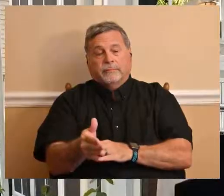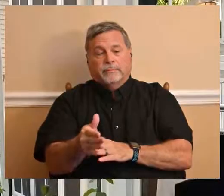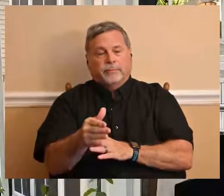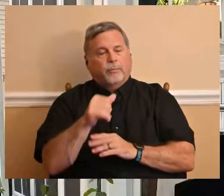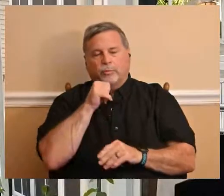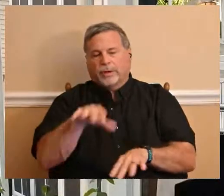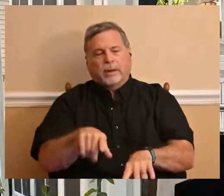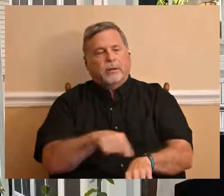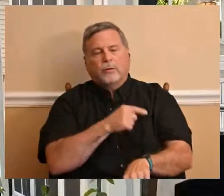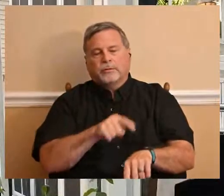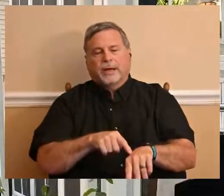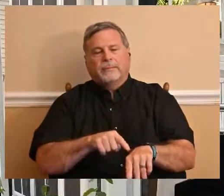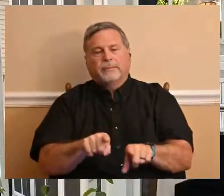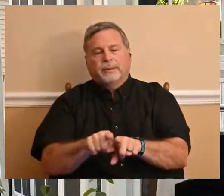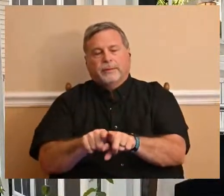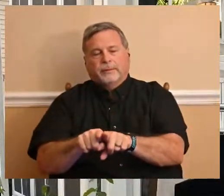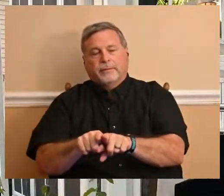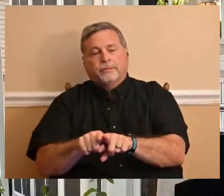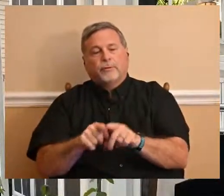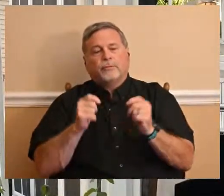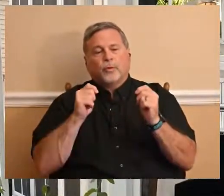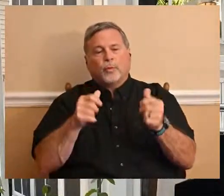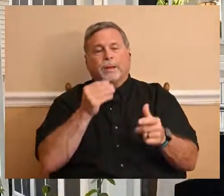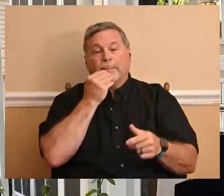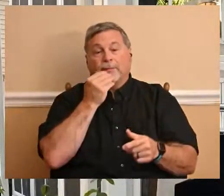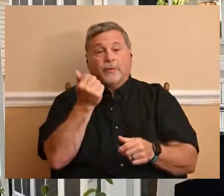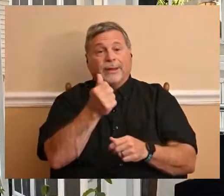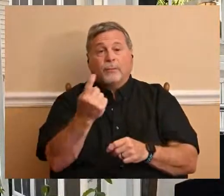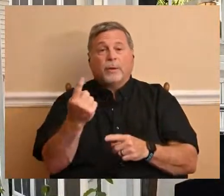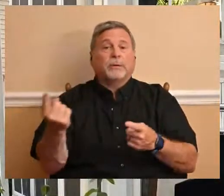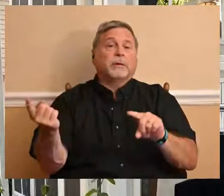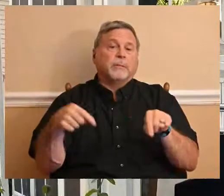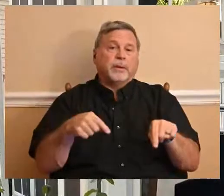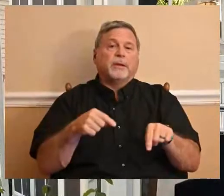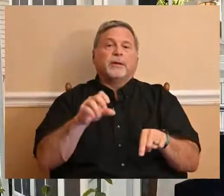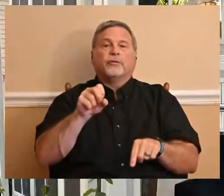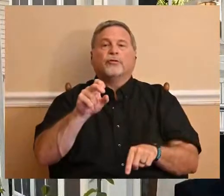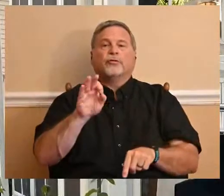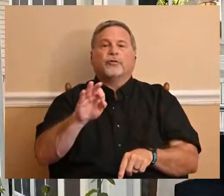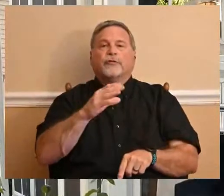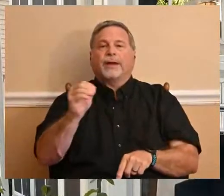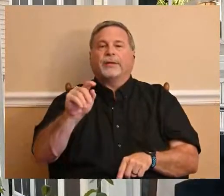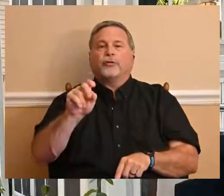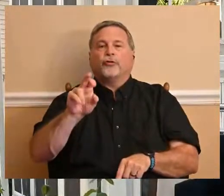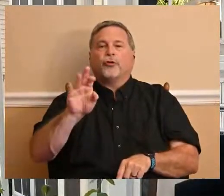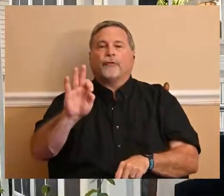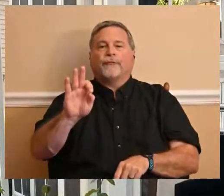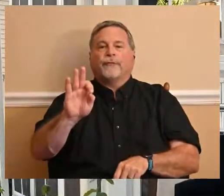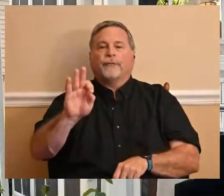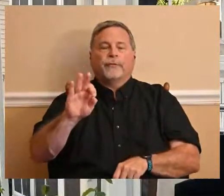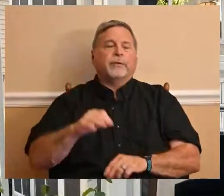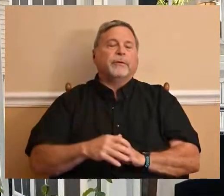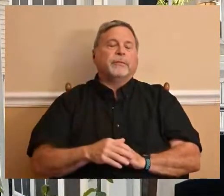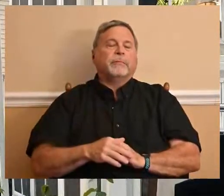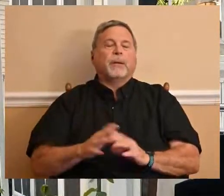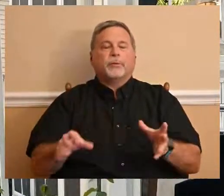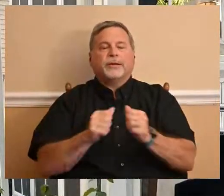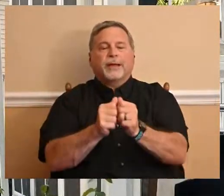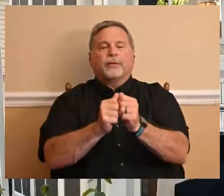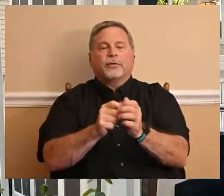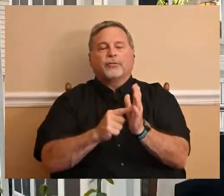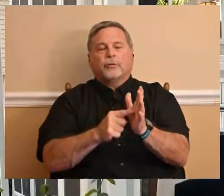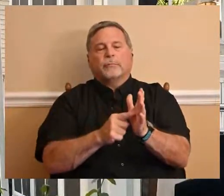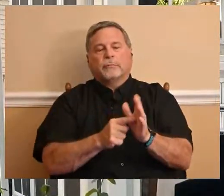either. So a real quick meal that you can make for anybody, a surf and turf, as it were. I'll put this together, let you see what it looks